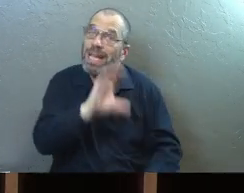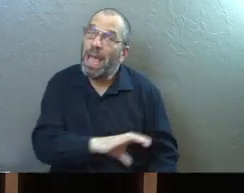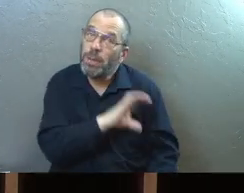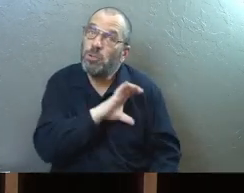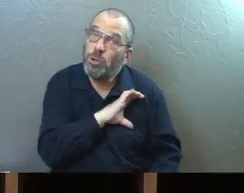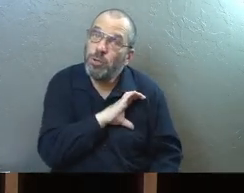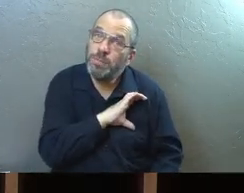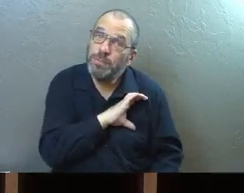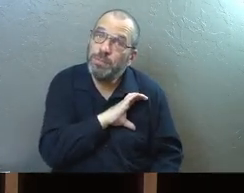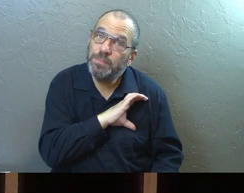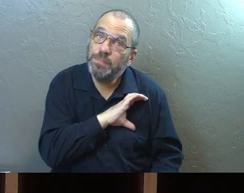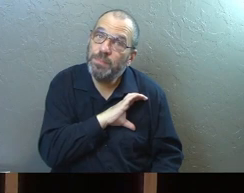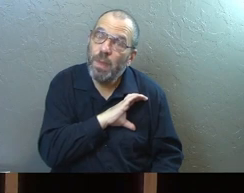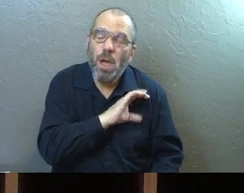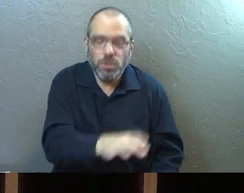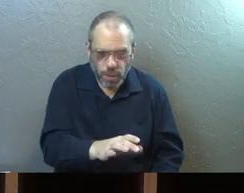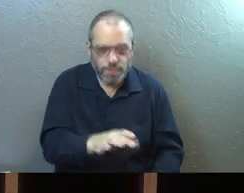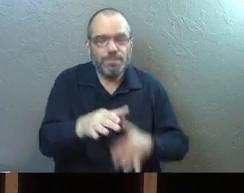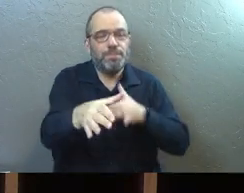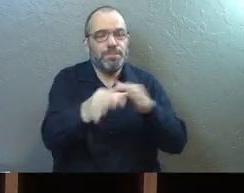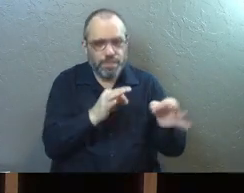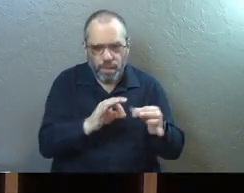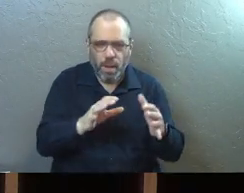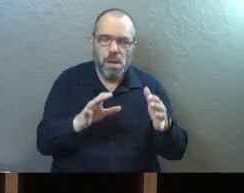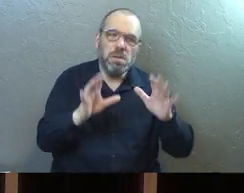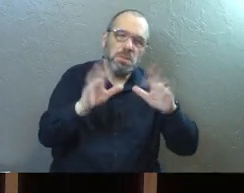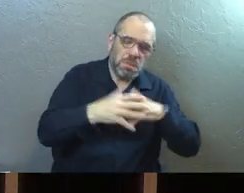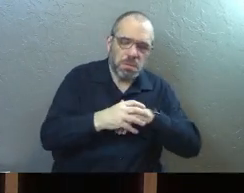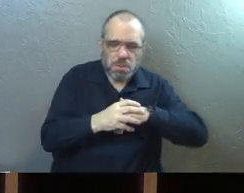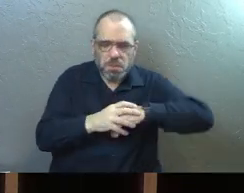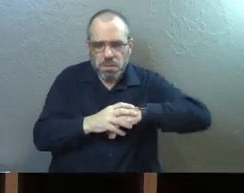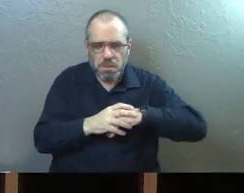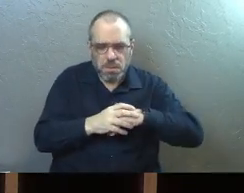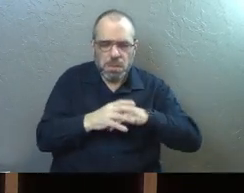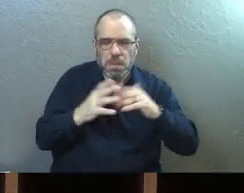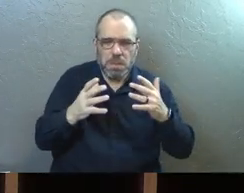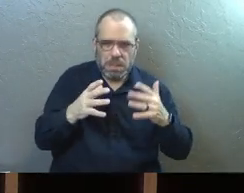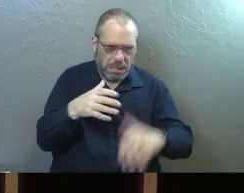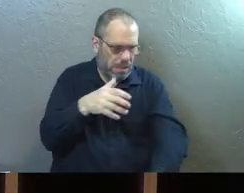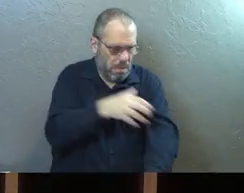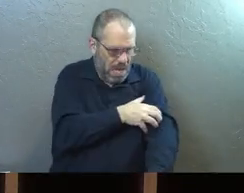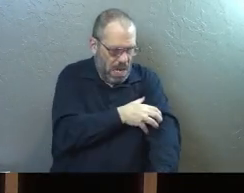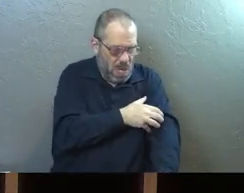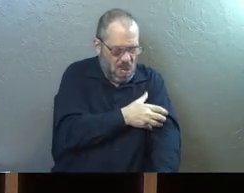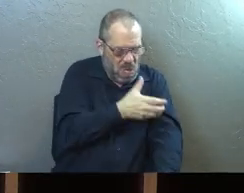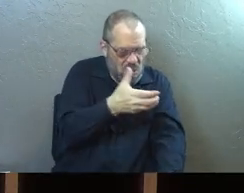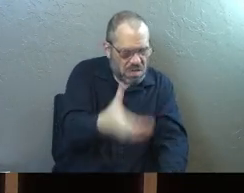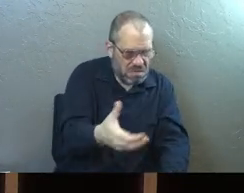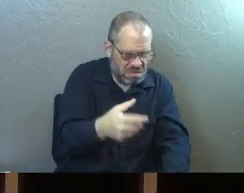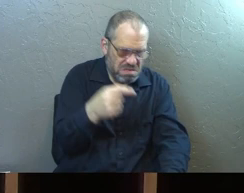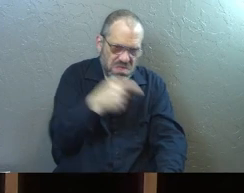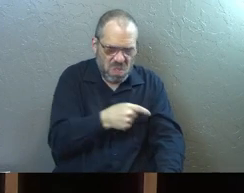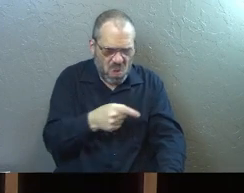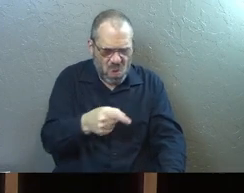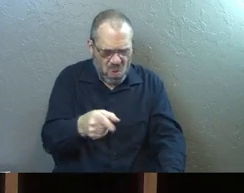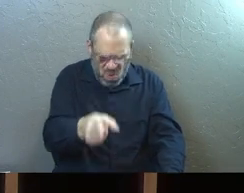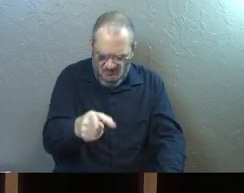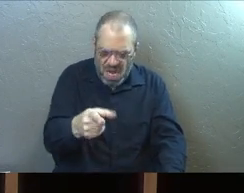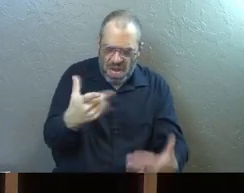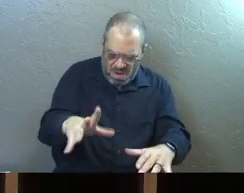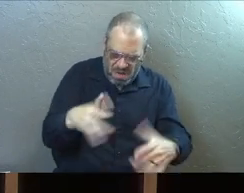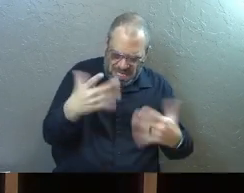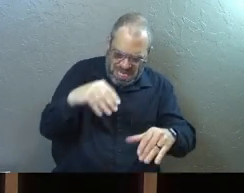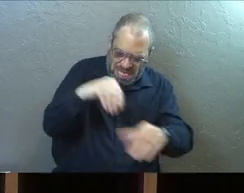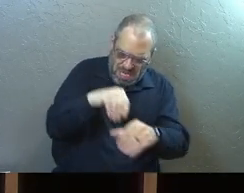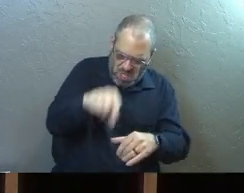character. And he goes on to explain to him, he's like, you know, this power I'm about to give you, it amplifies what's